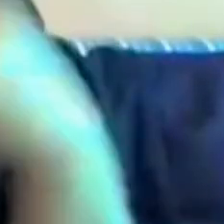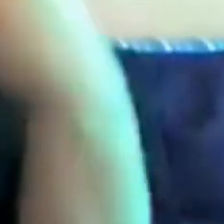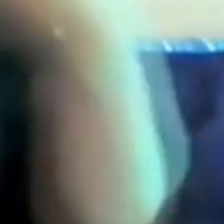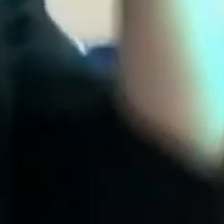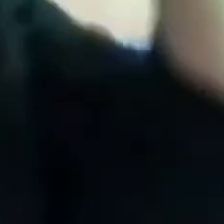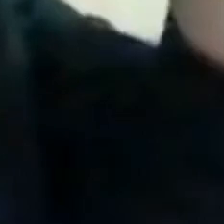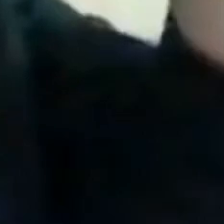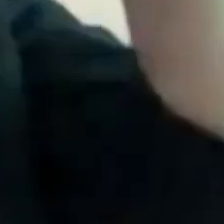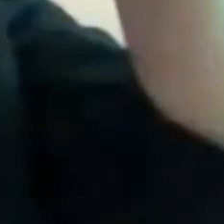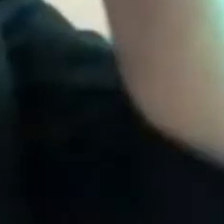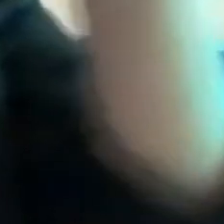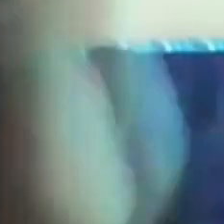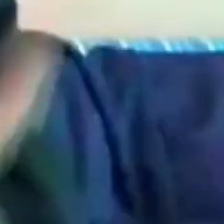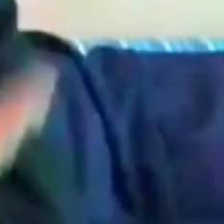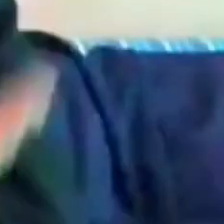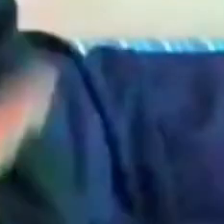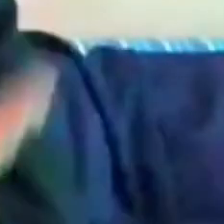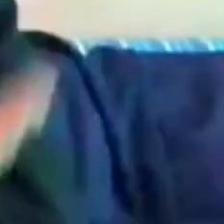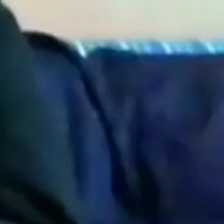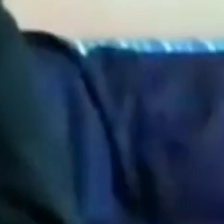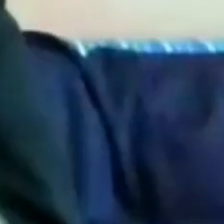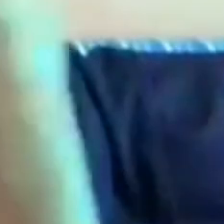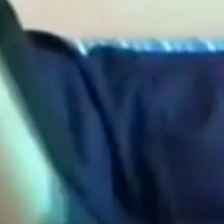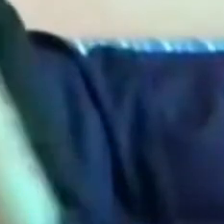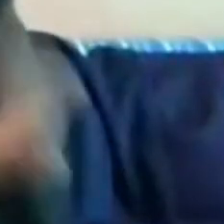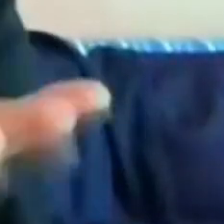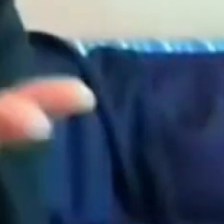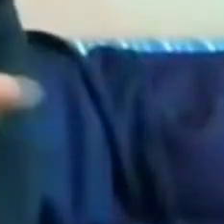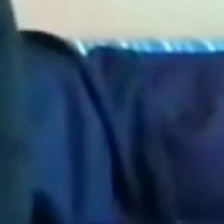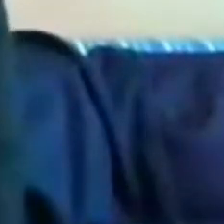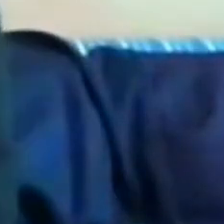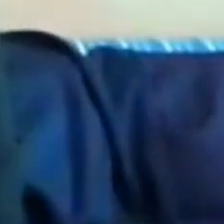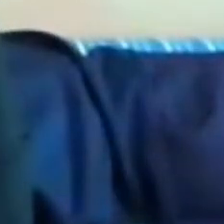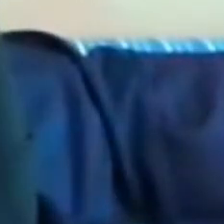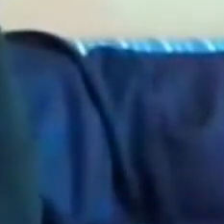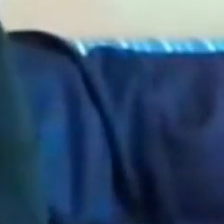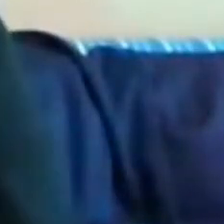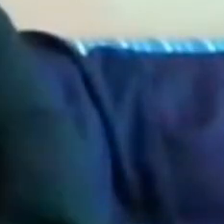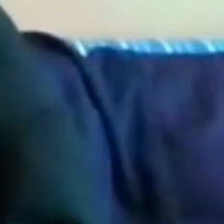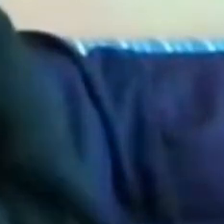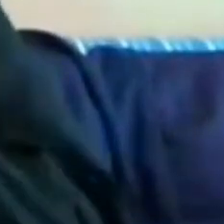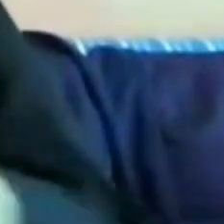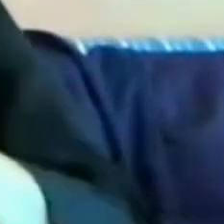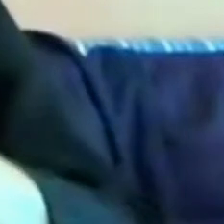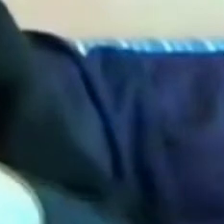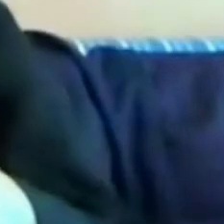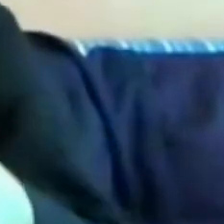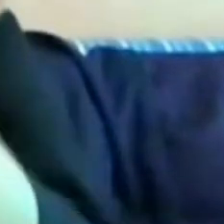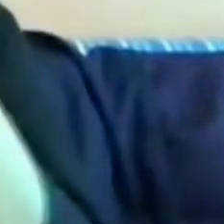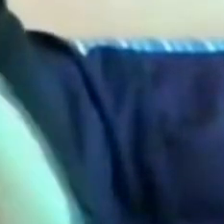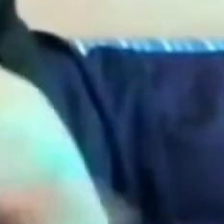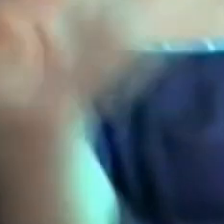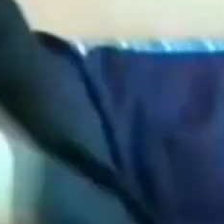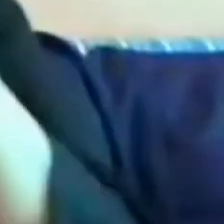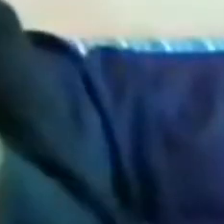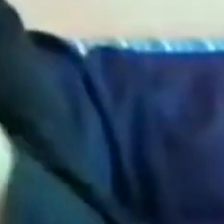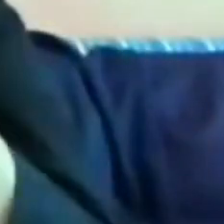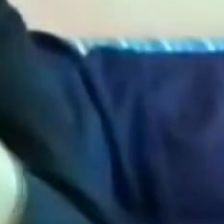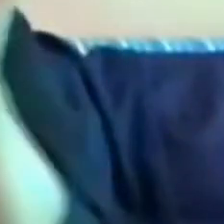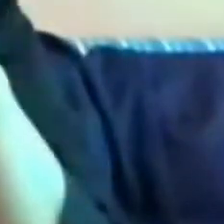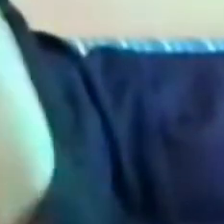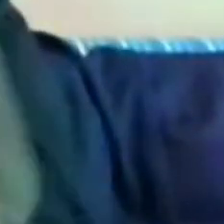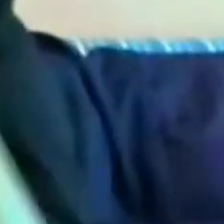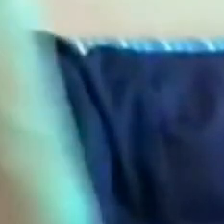recidivism, which results in overcrowding, can be linked to unsuccessful rehabilitation in correctional centres.